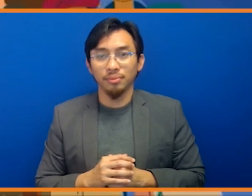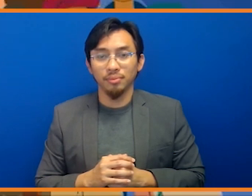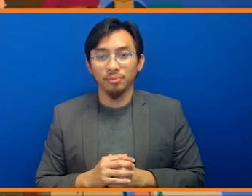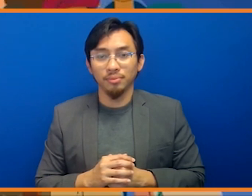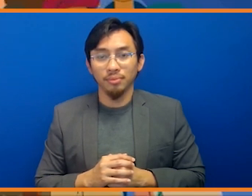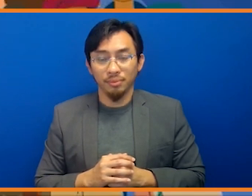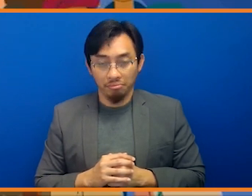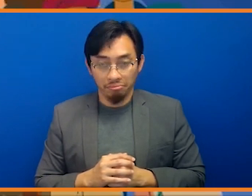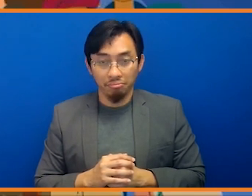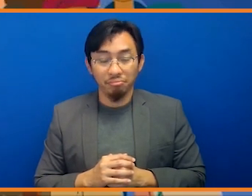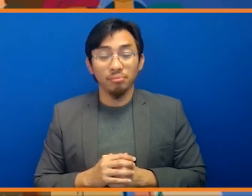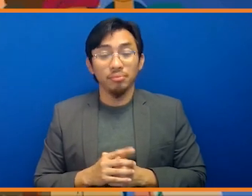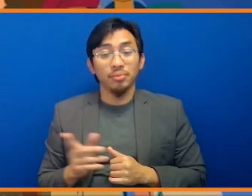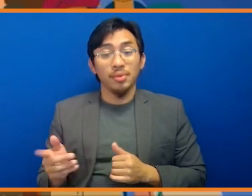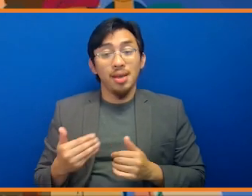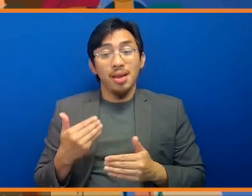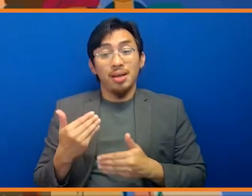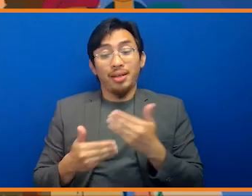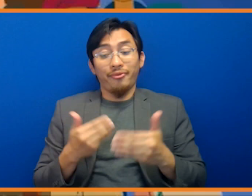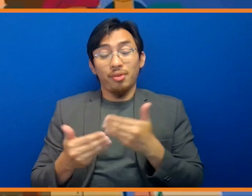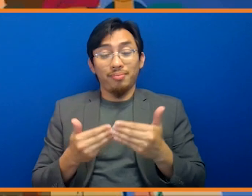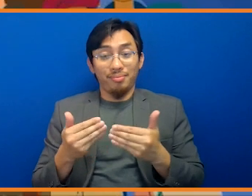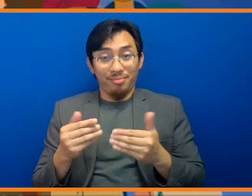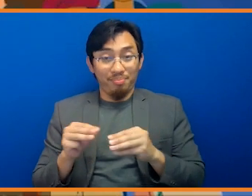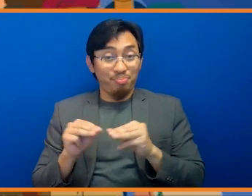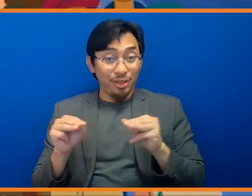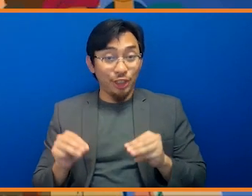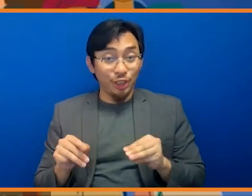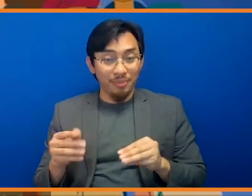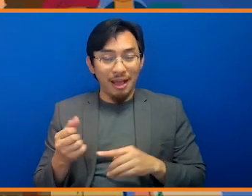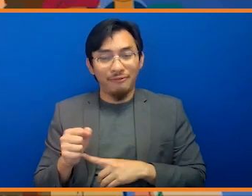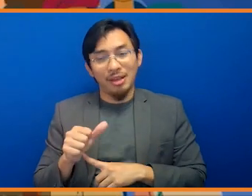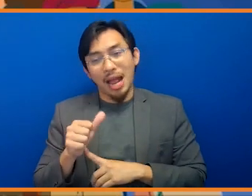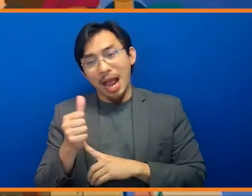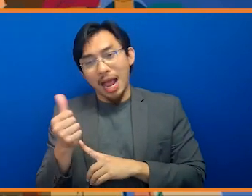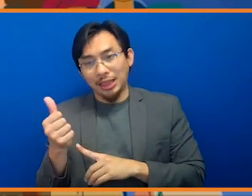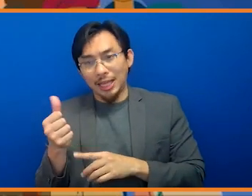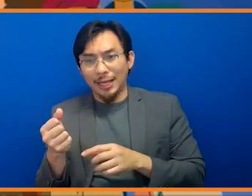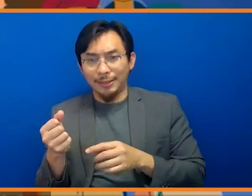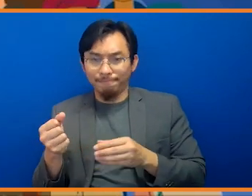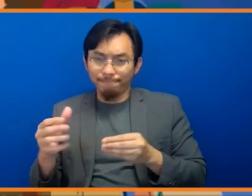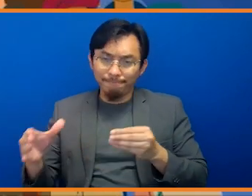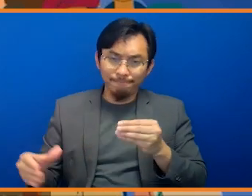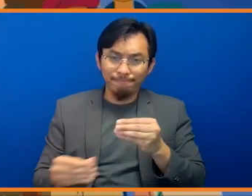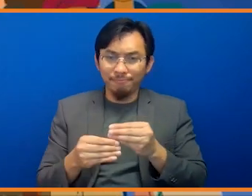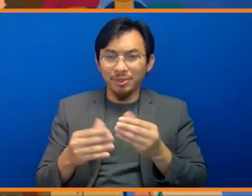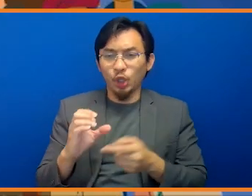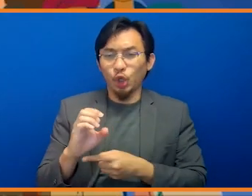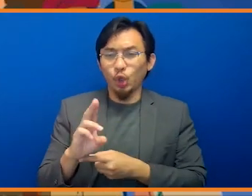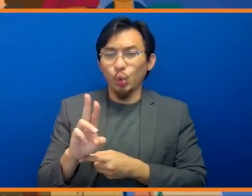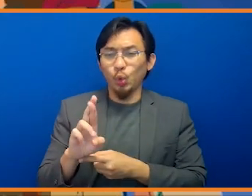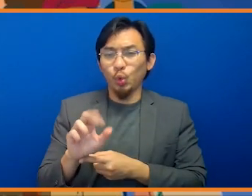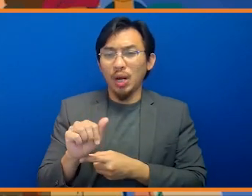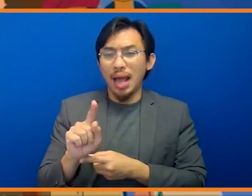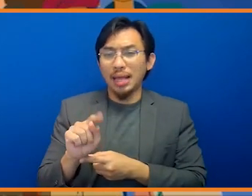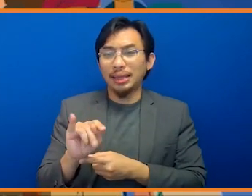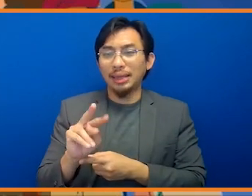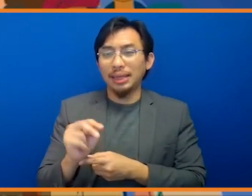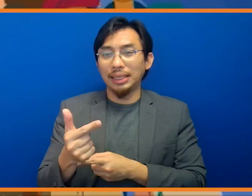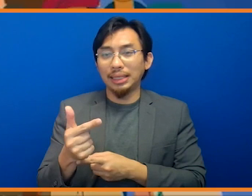To develop the function of museum, I add another element, that